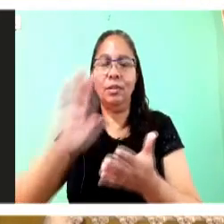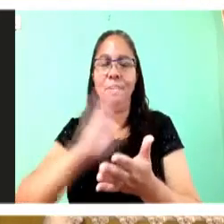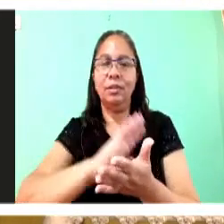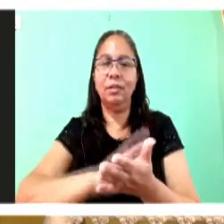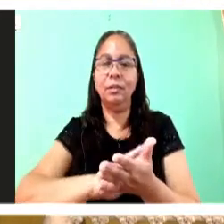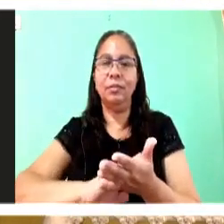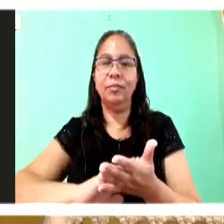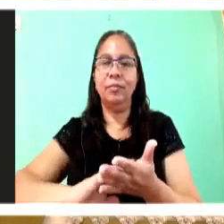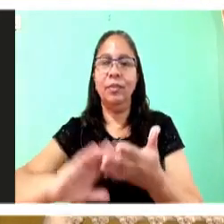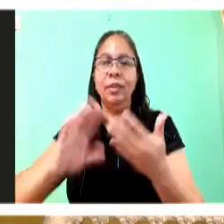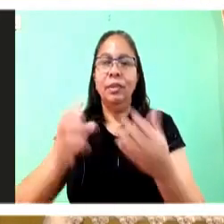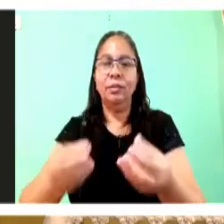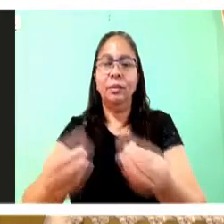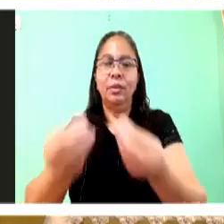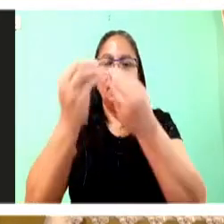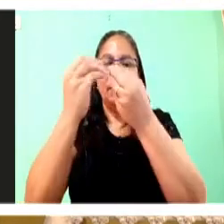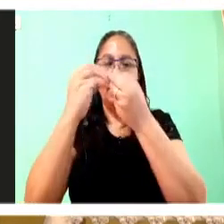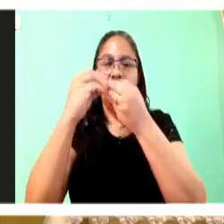world,